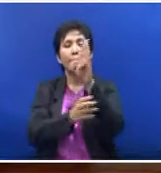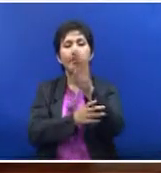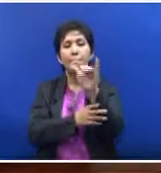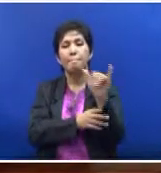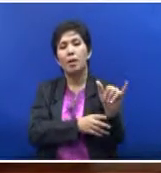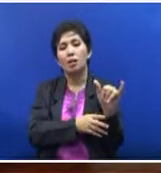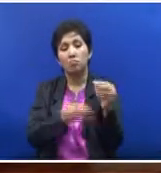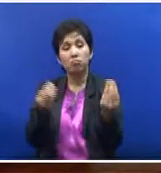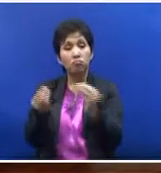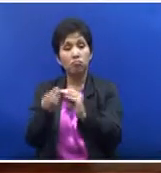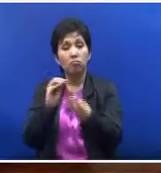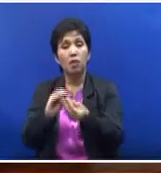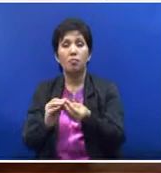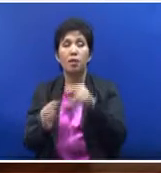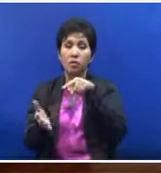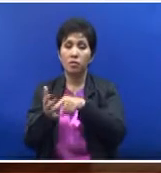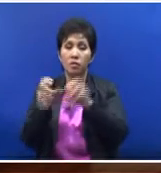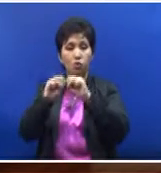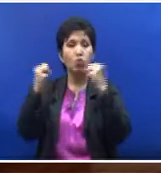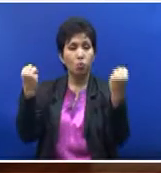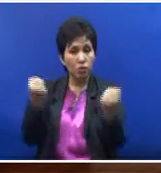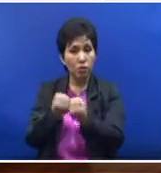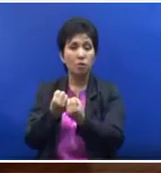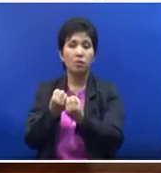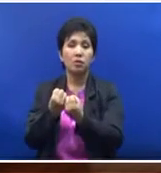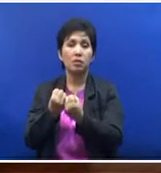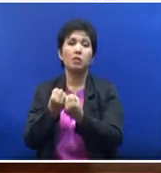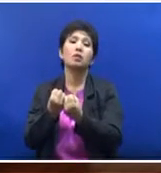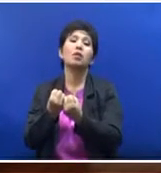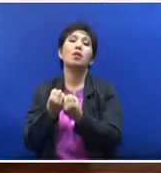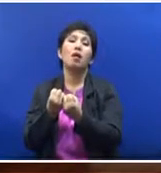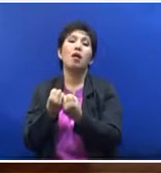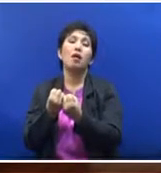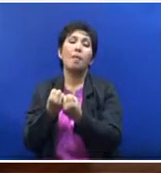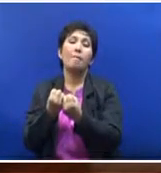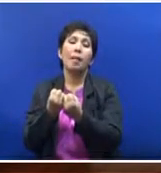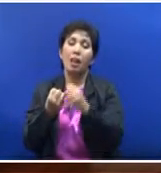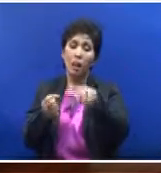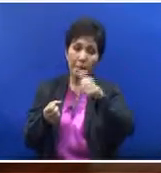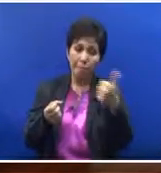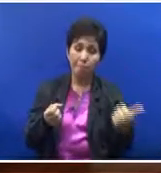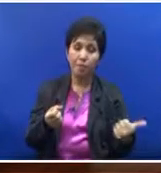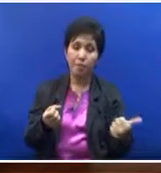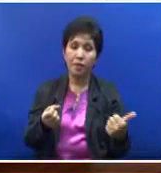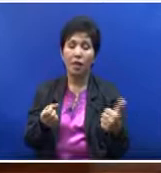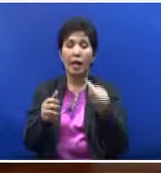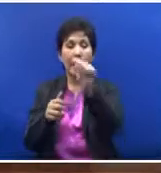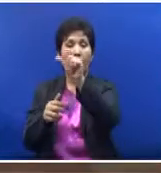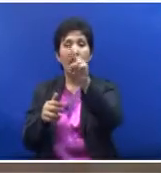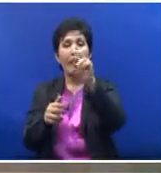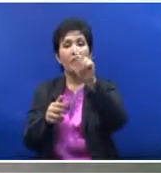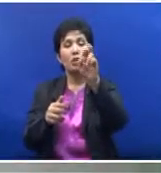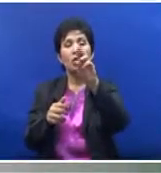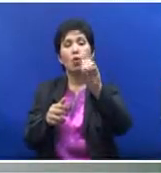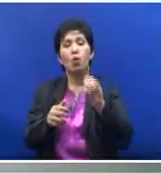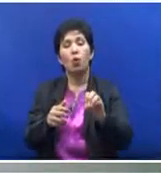Okay, so this is for the sociological method. Okay, the other one is that anthropological